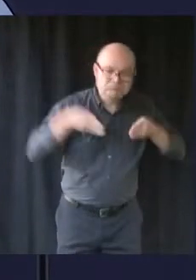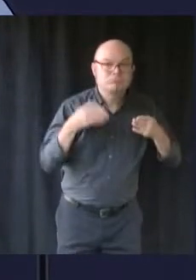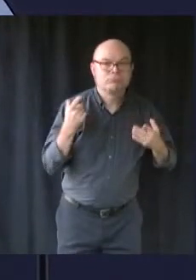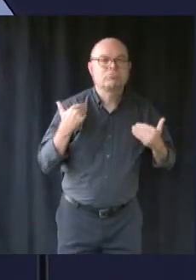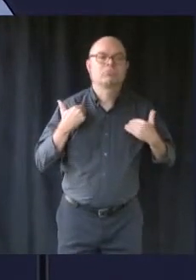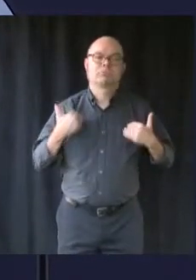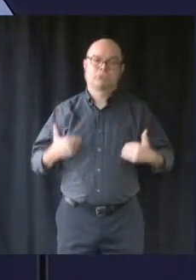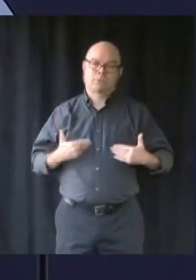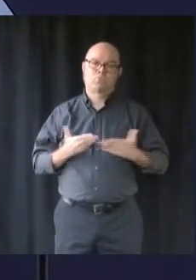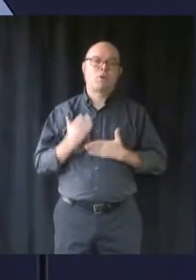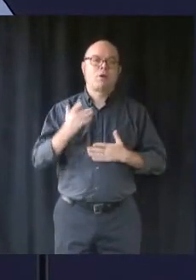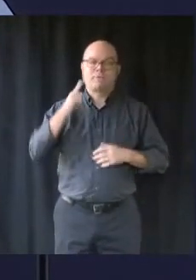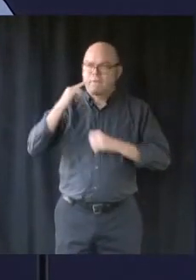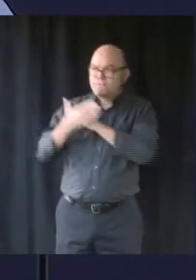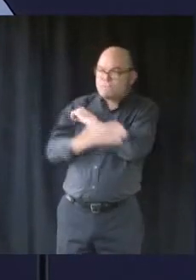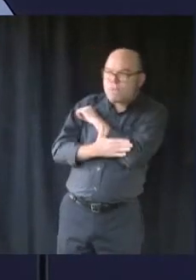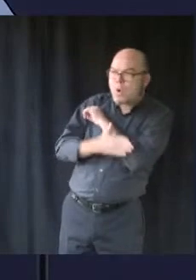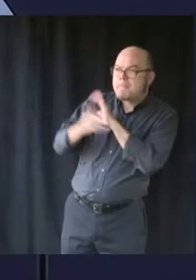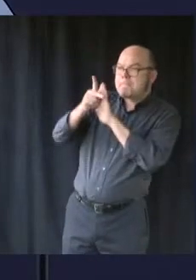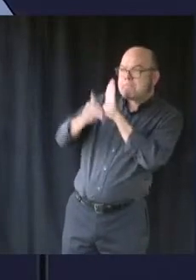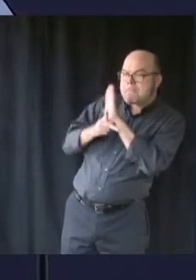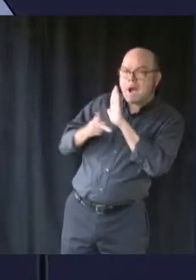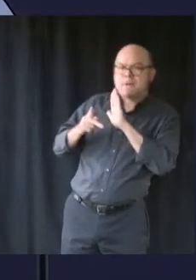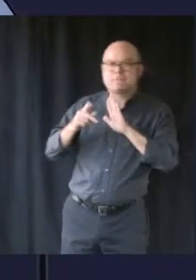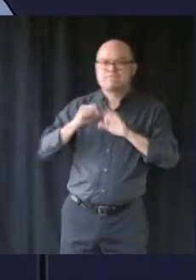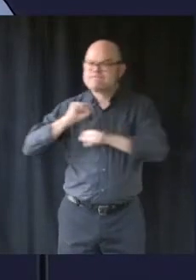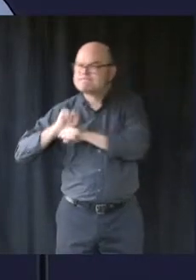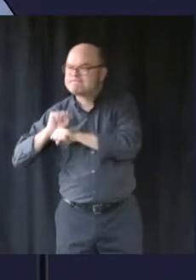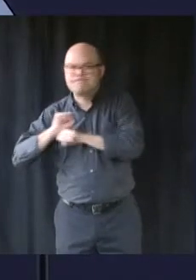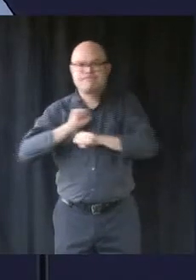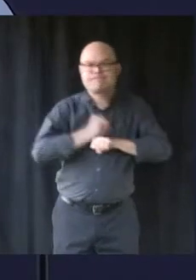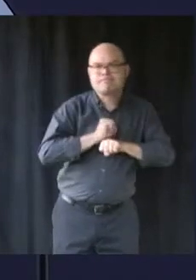reassert our moral leadership on the global stage.